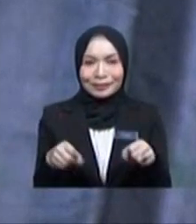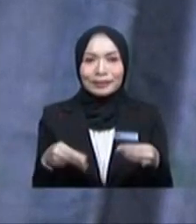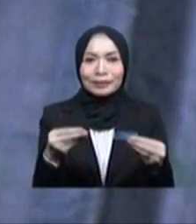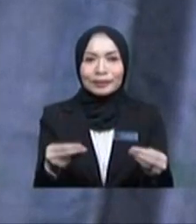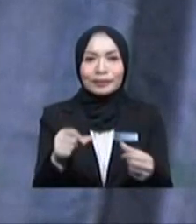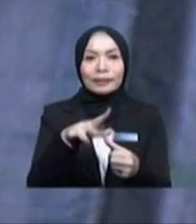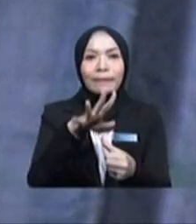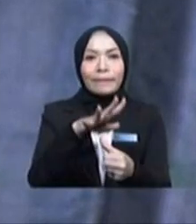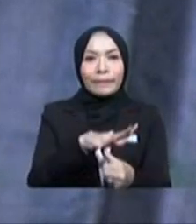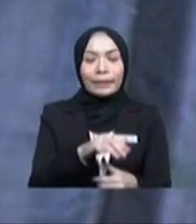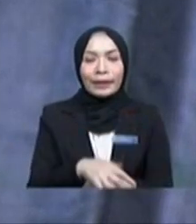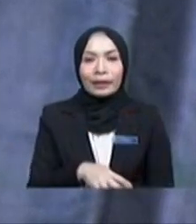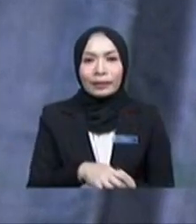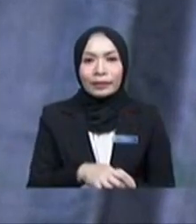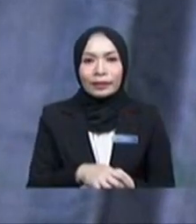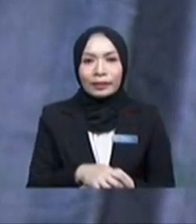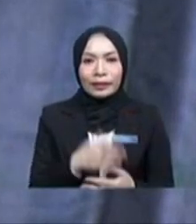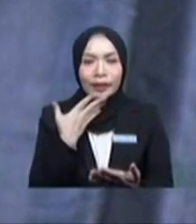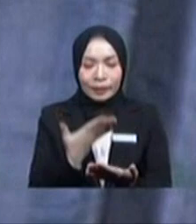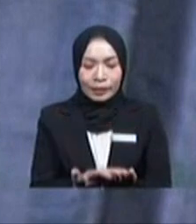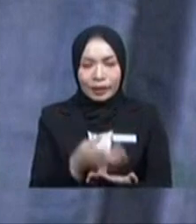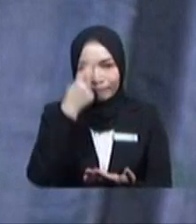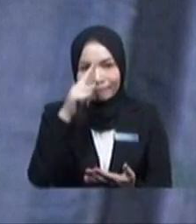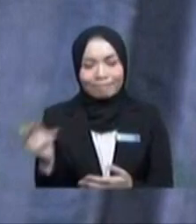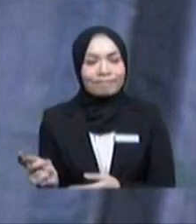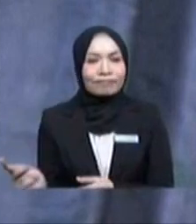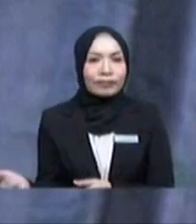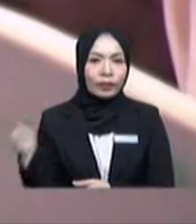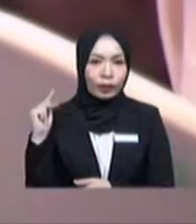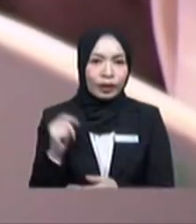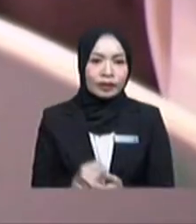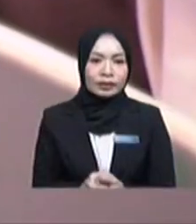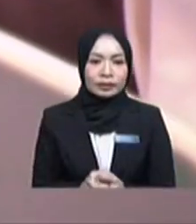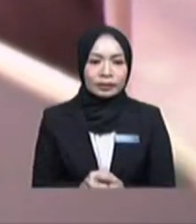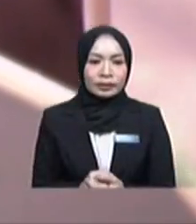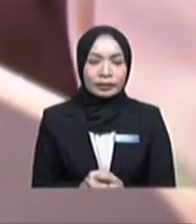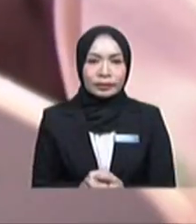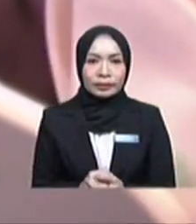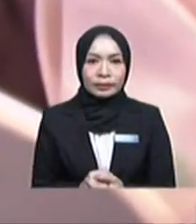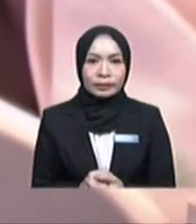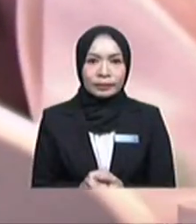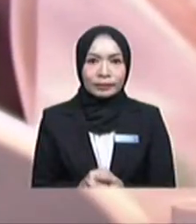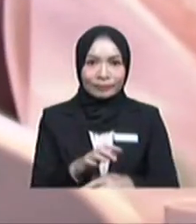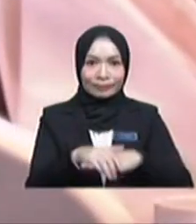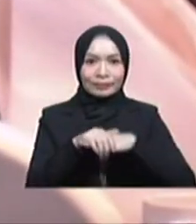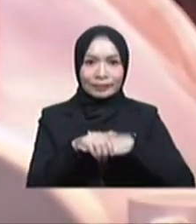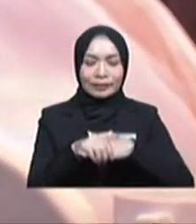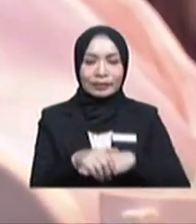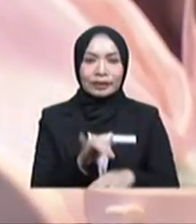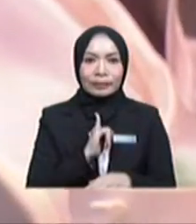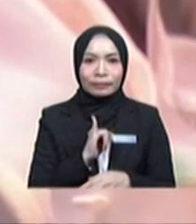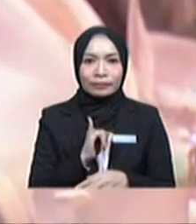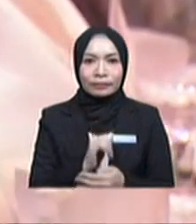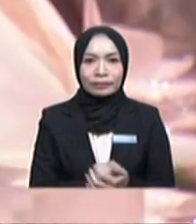how we can move forward to strengthen the English education in Malaysia. I once again take